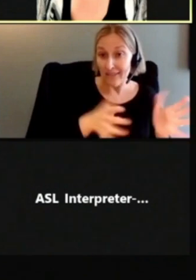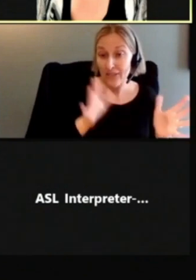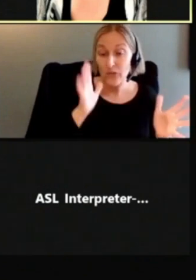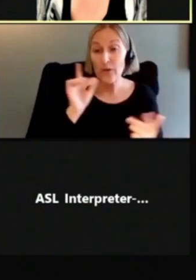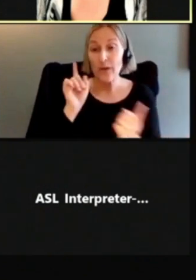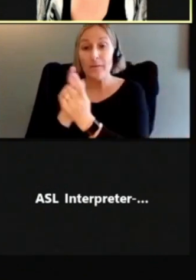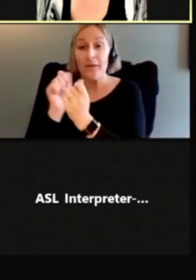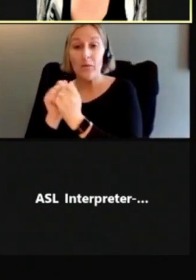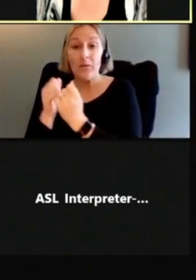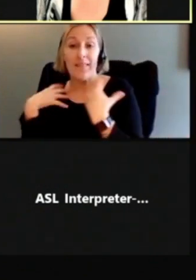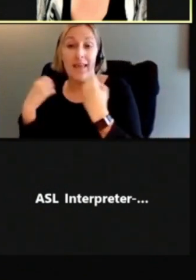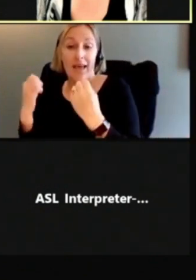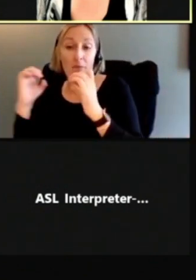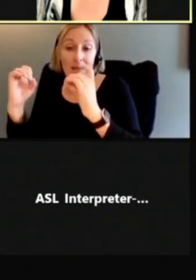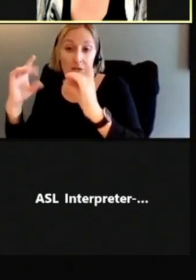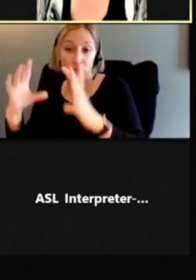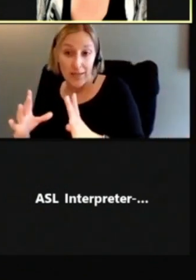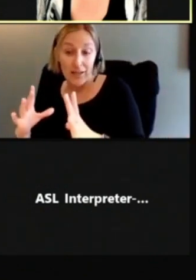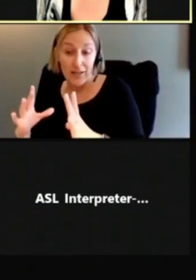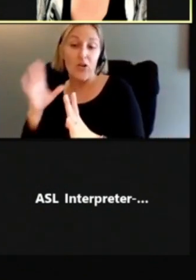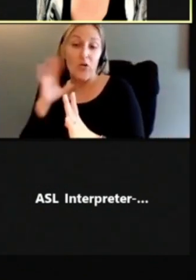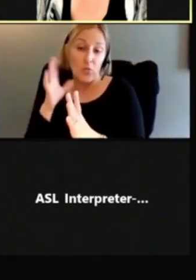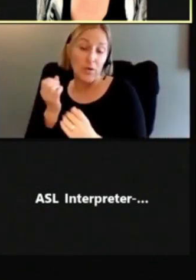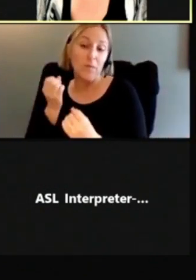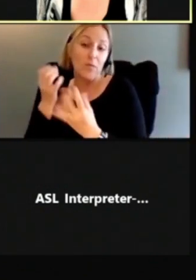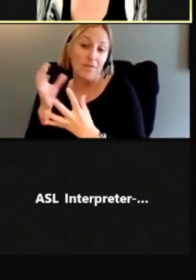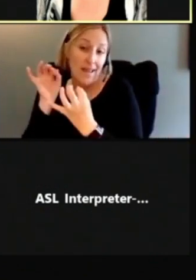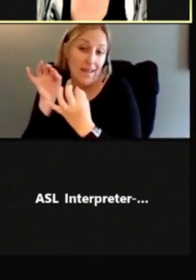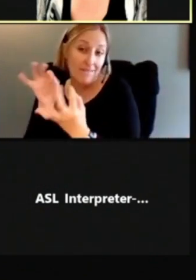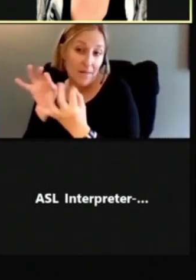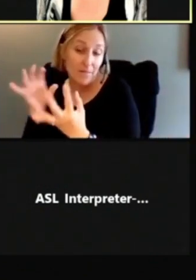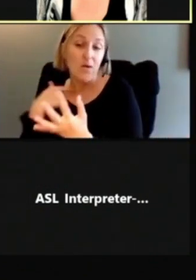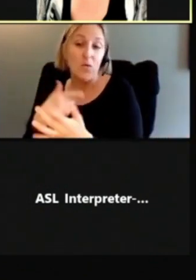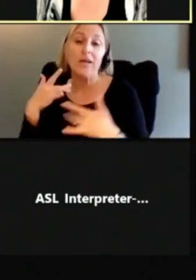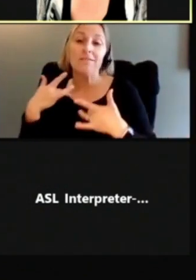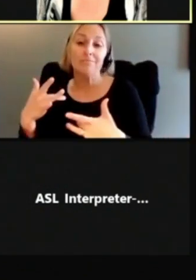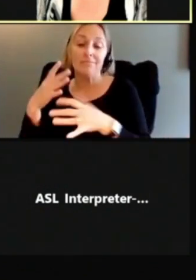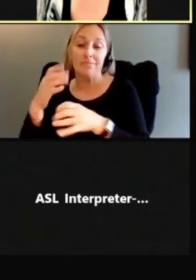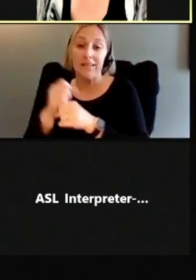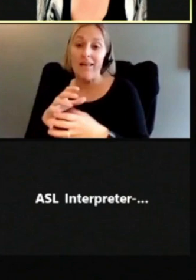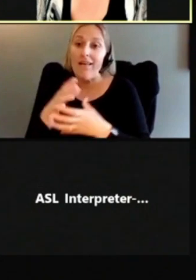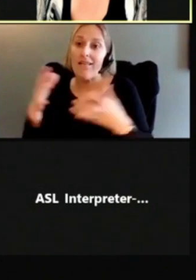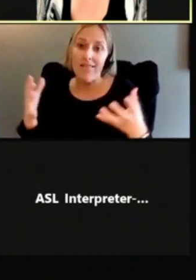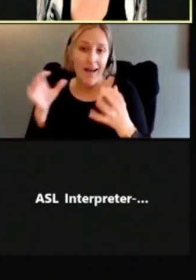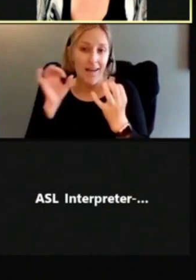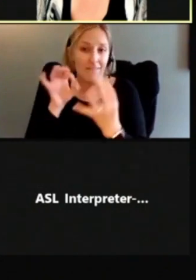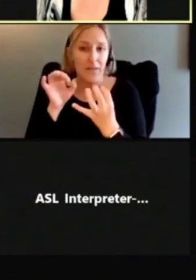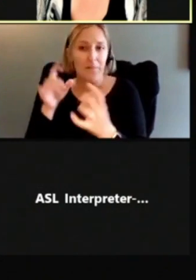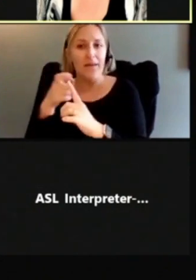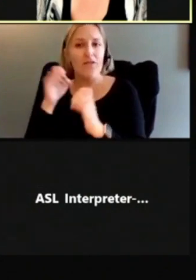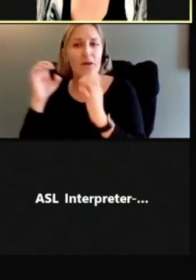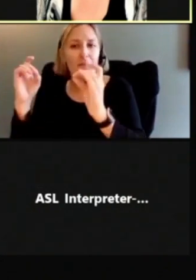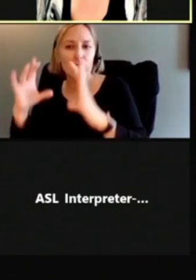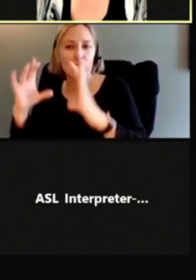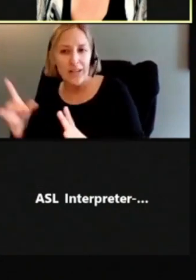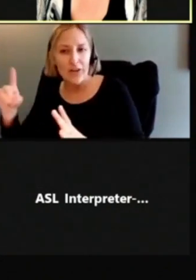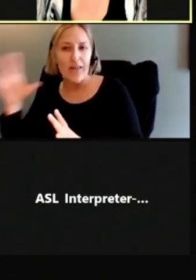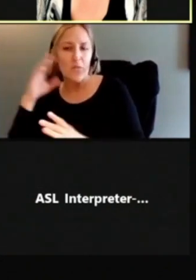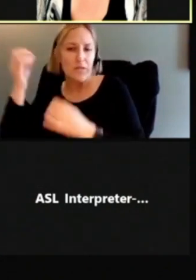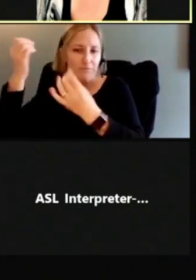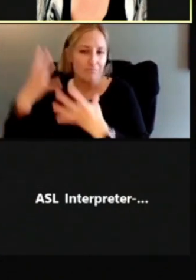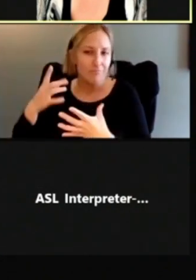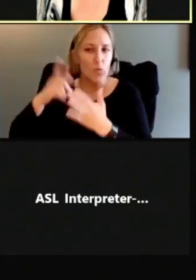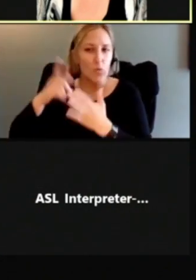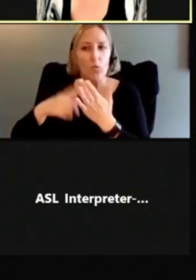they give feedback. We do get a lot of feedback from our educators about what's working and what's not working. So they're really kind of